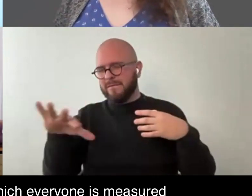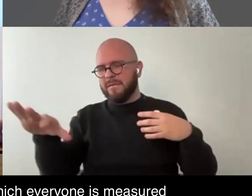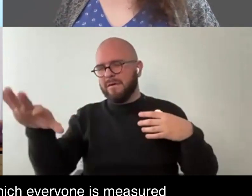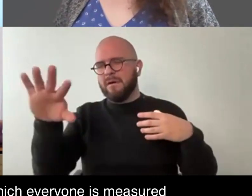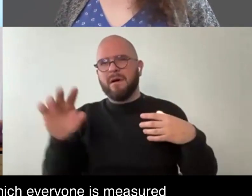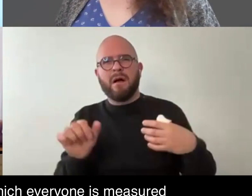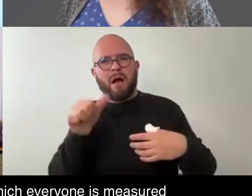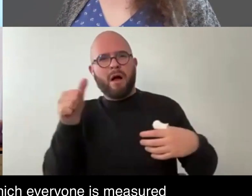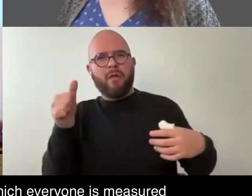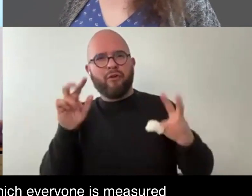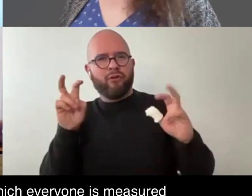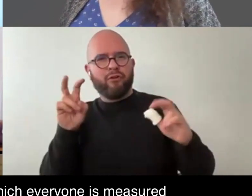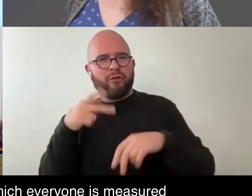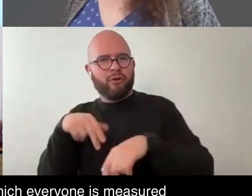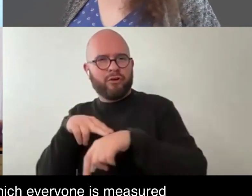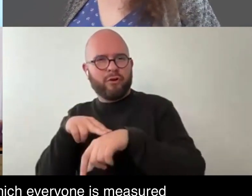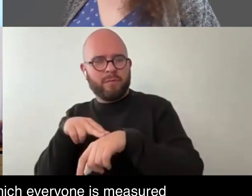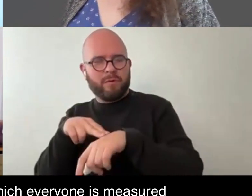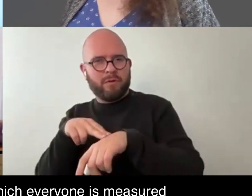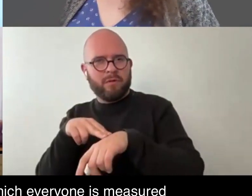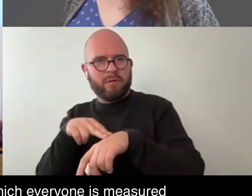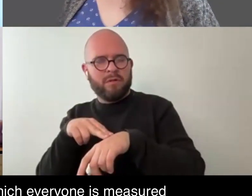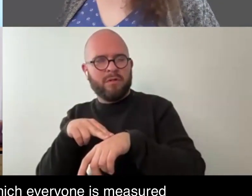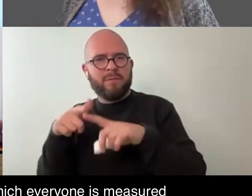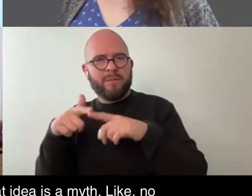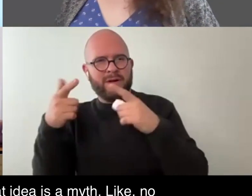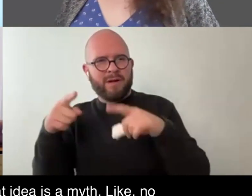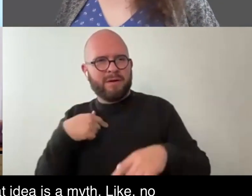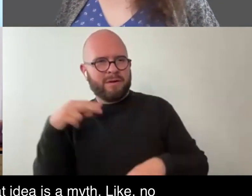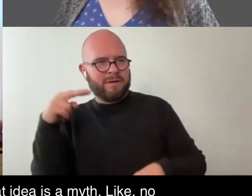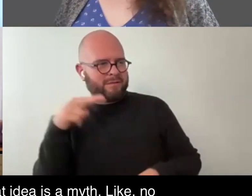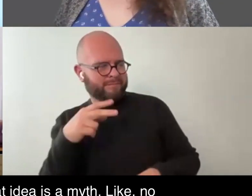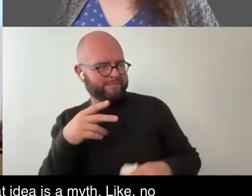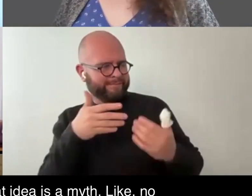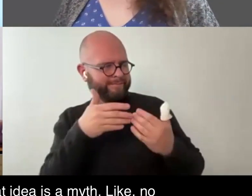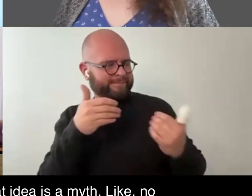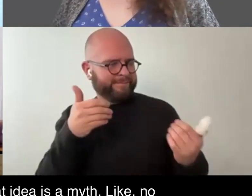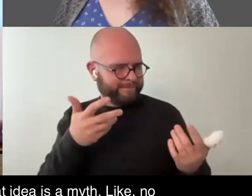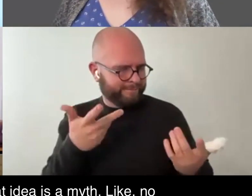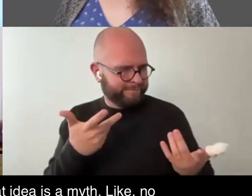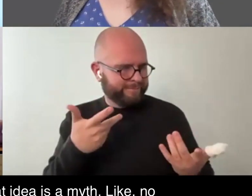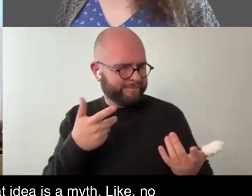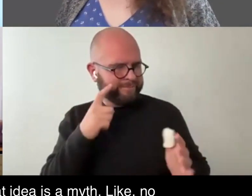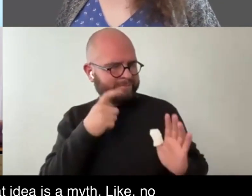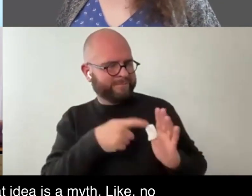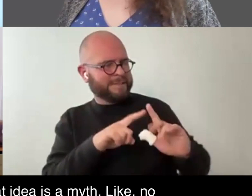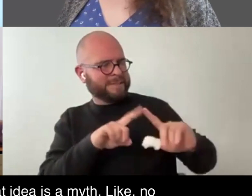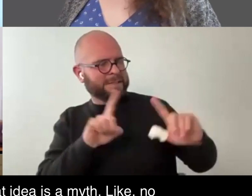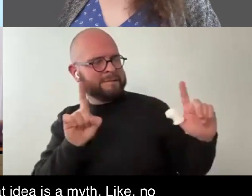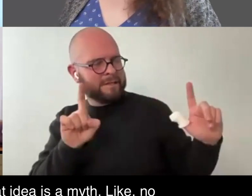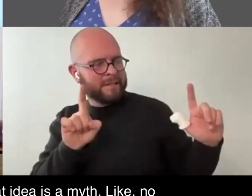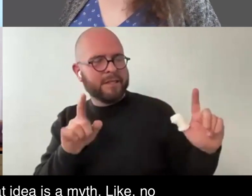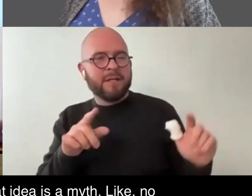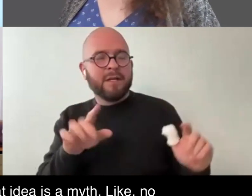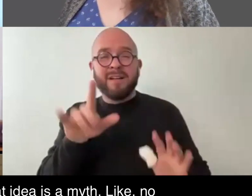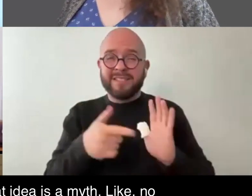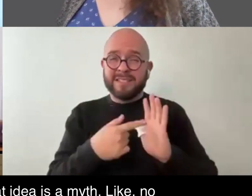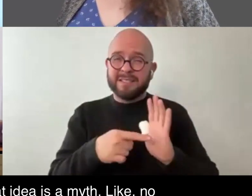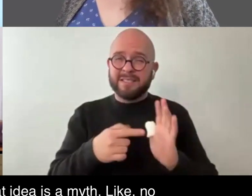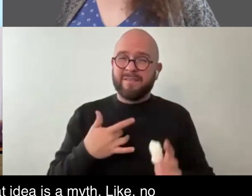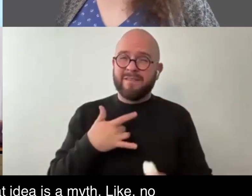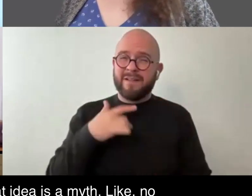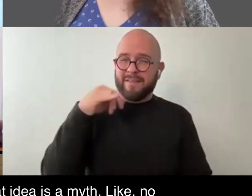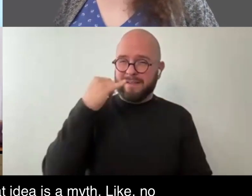are found particularly wanting. Now, I think in some ways that idea is a myth. Like, no